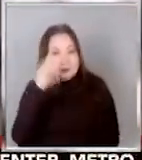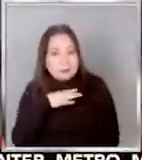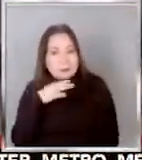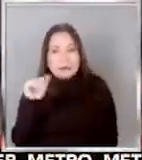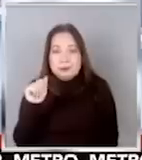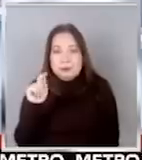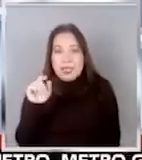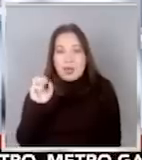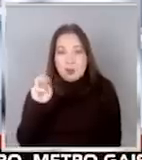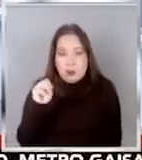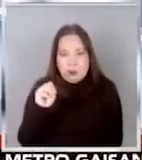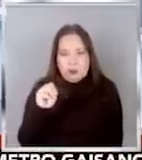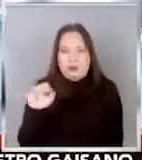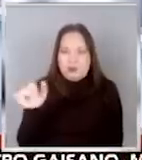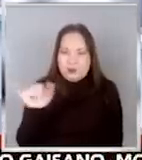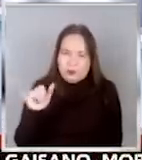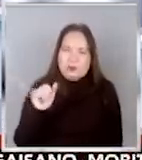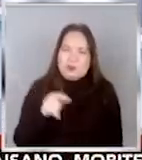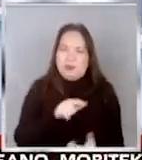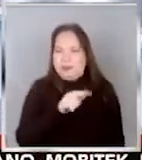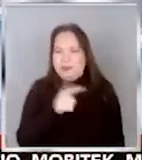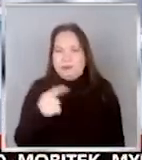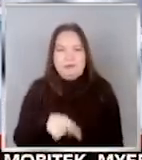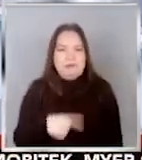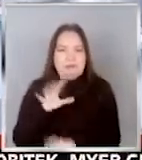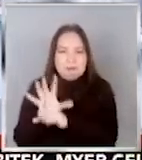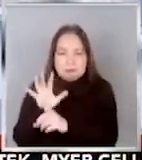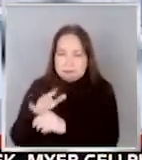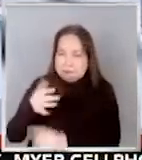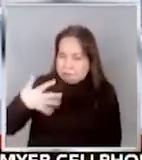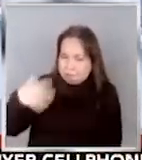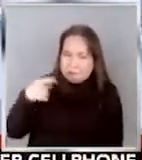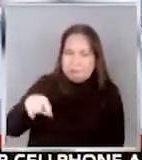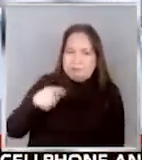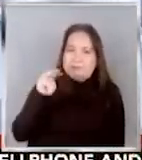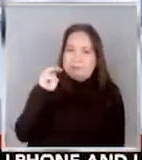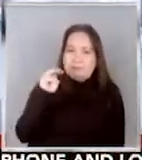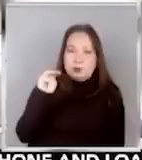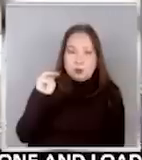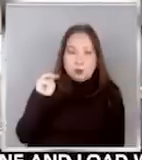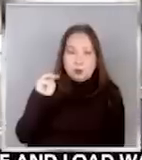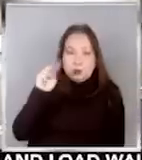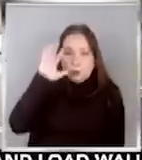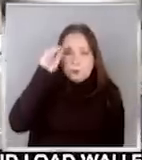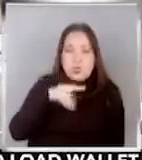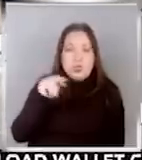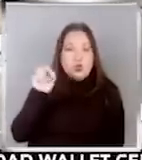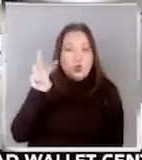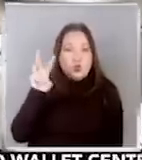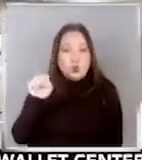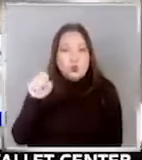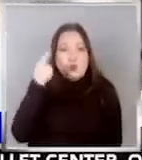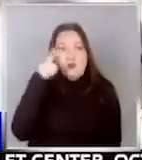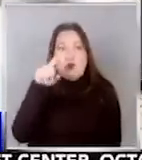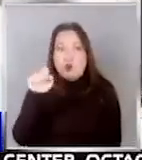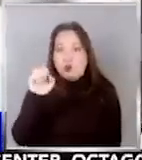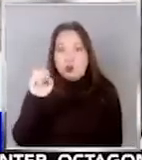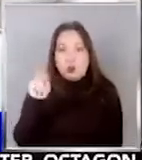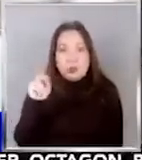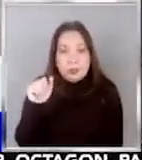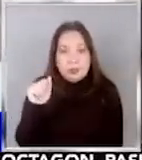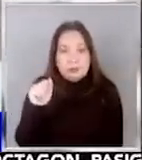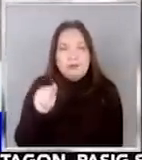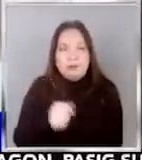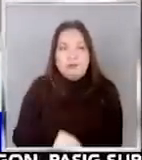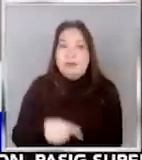Atom Araulio. Kinilala rin siyang Most Outstanding Male News Anchor para sa State of the Nation. I'm very happy that the students